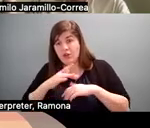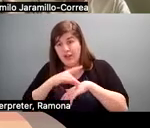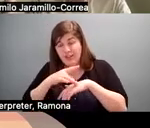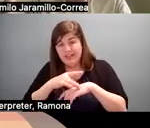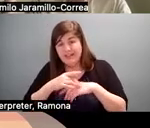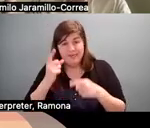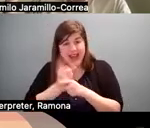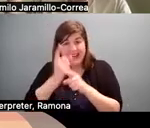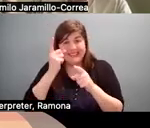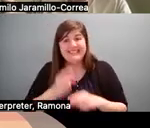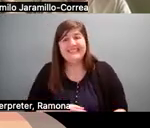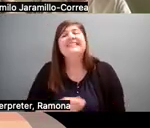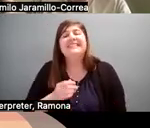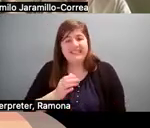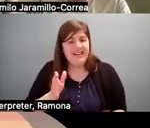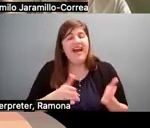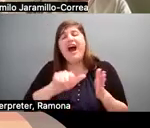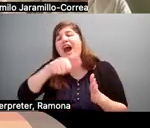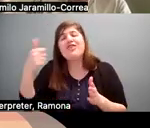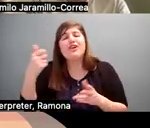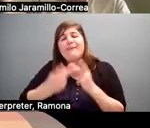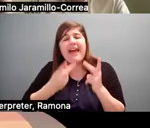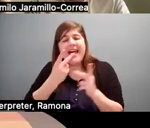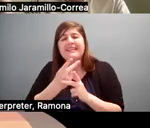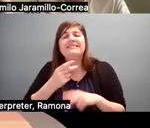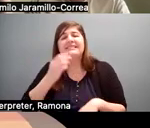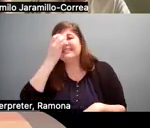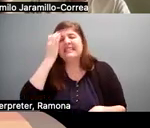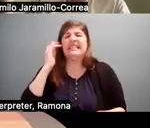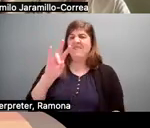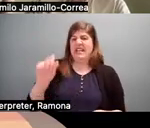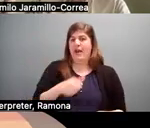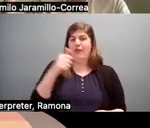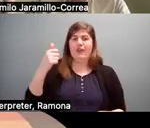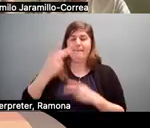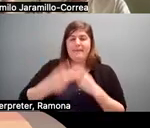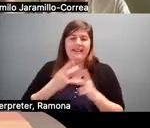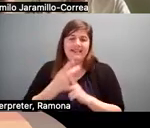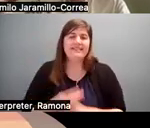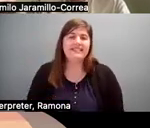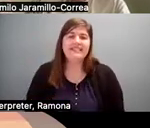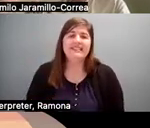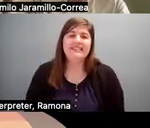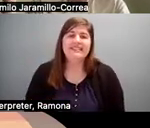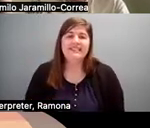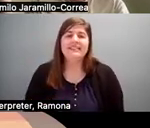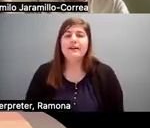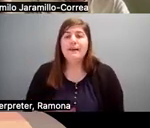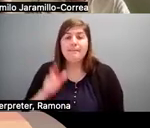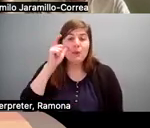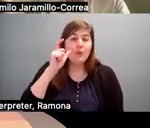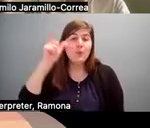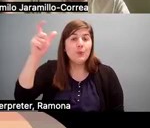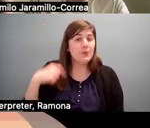Earth. We have other planets as well, like the other 7 planets. And then we have the moon that we can